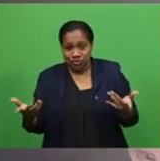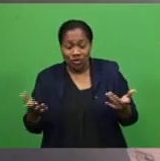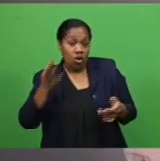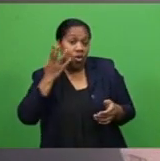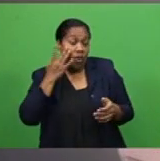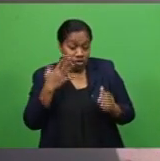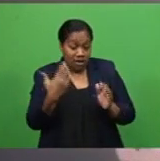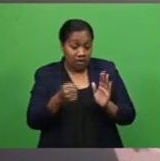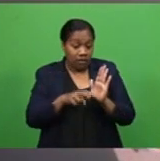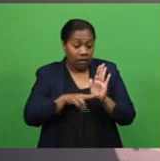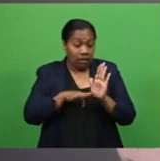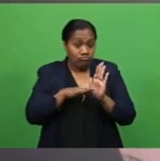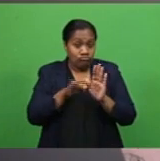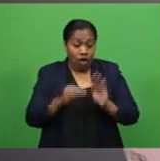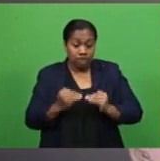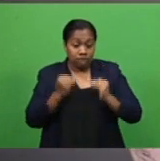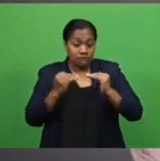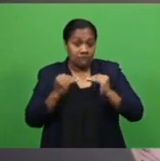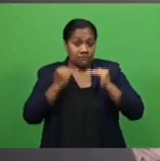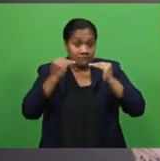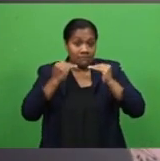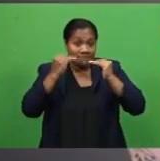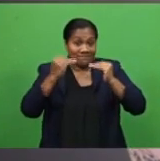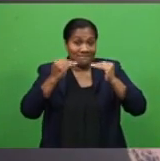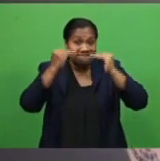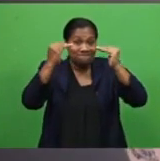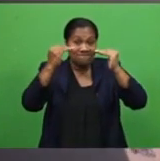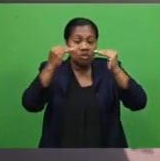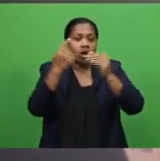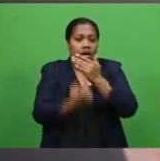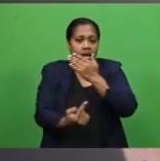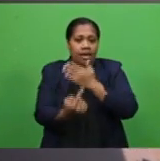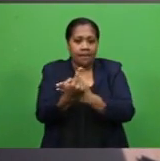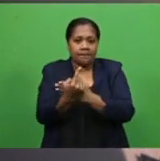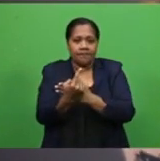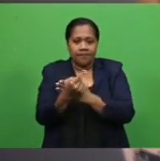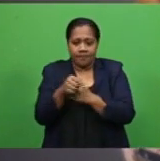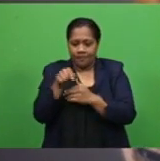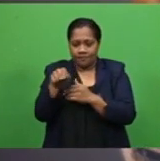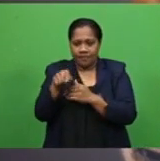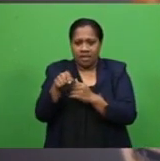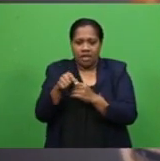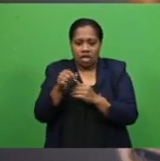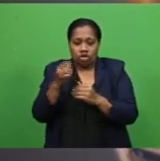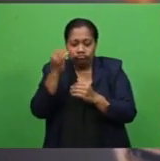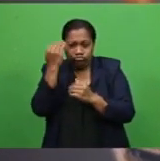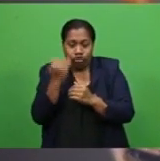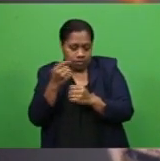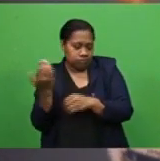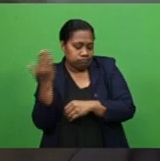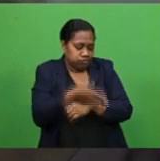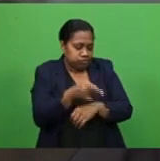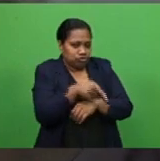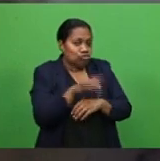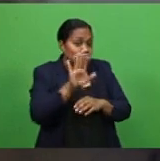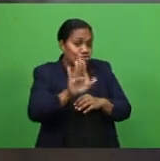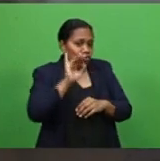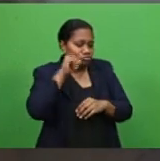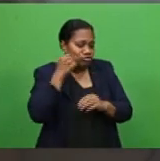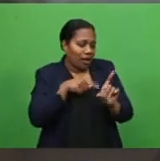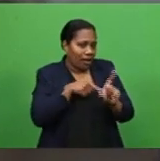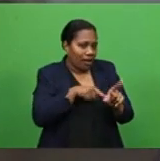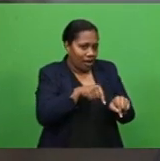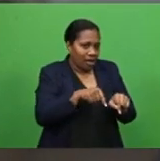in ranks, it gets a bit more, basically that shortcut goes to your juniors and they learn it and then it moves. Whereas if you